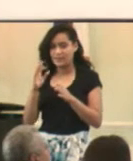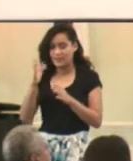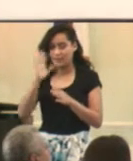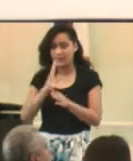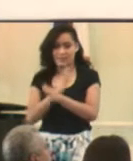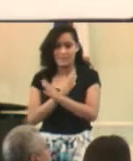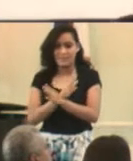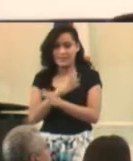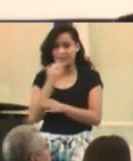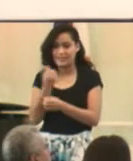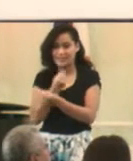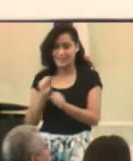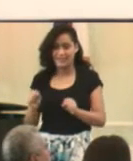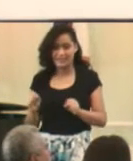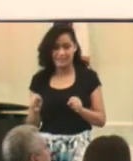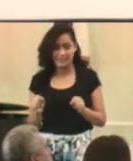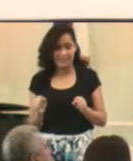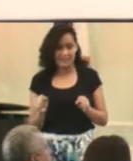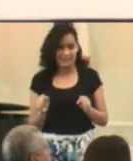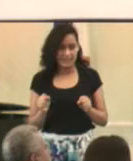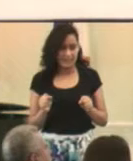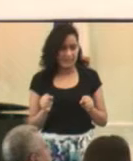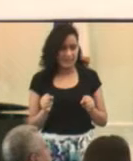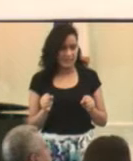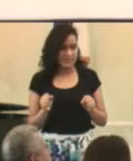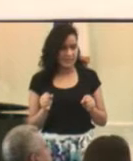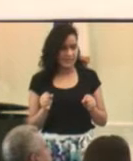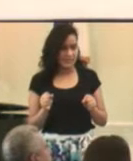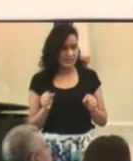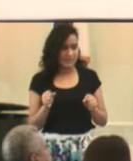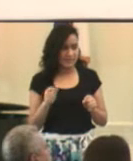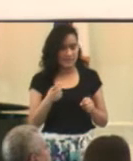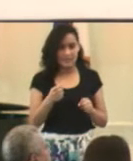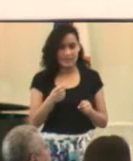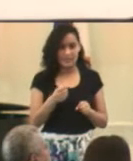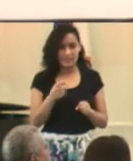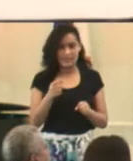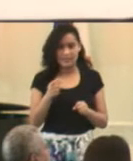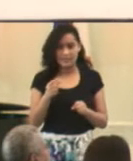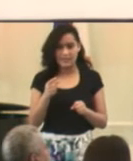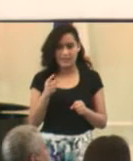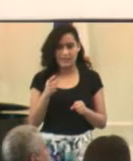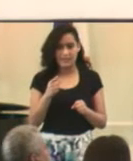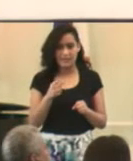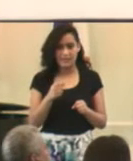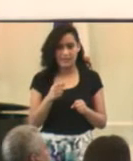and safety. And en route to the village, they came across some guards.